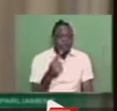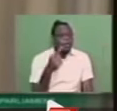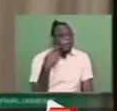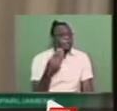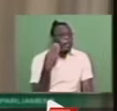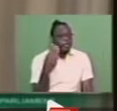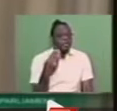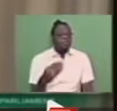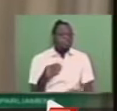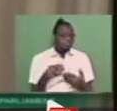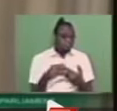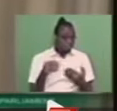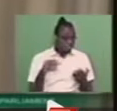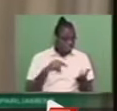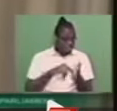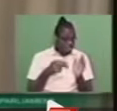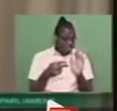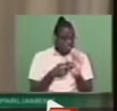these.